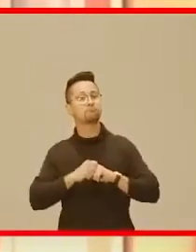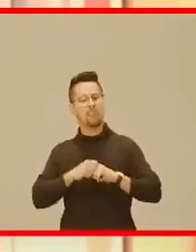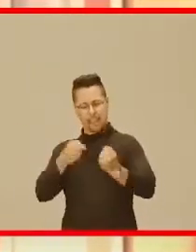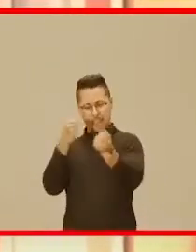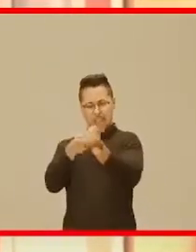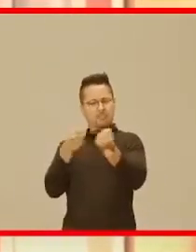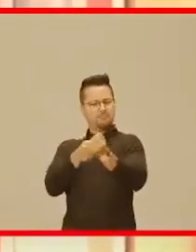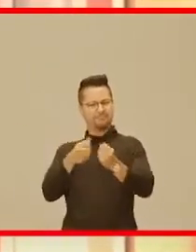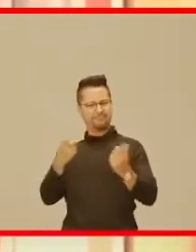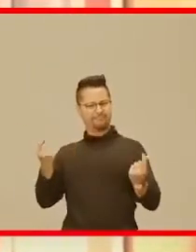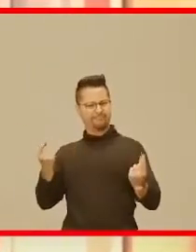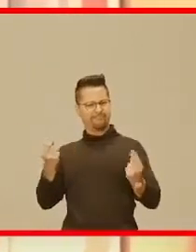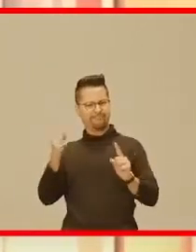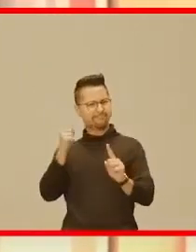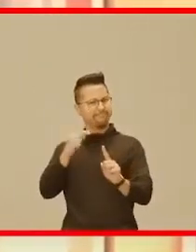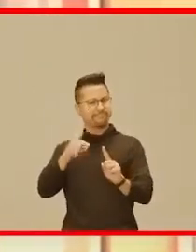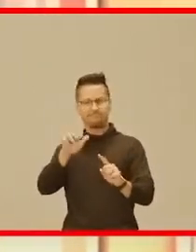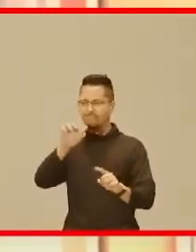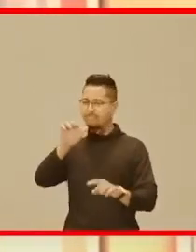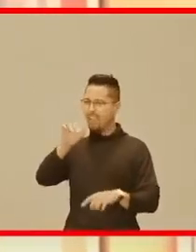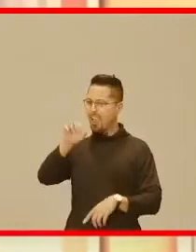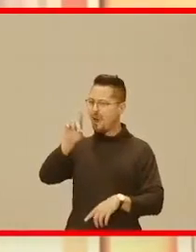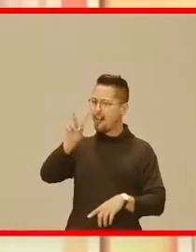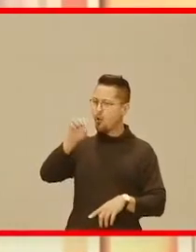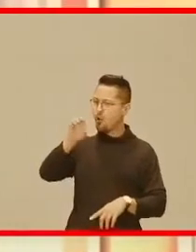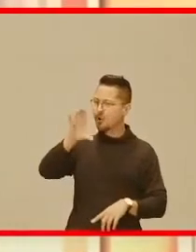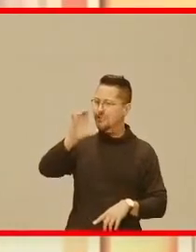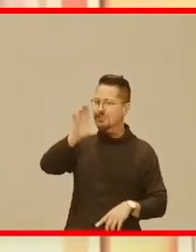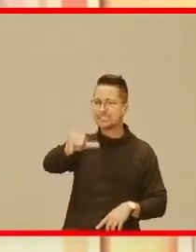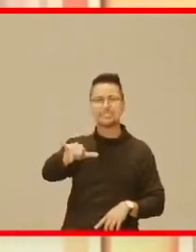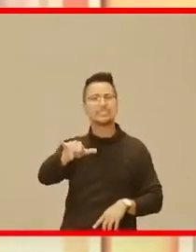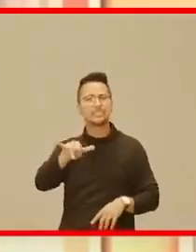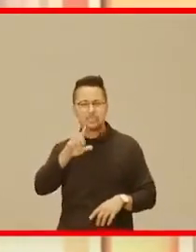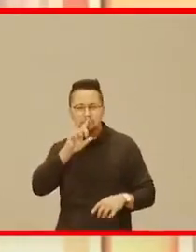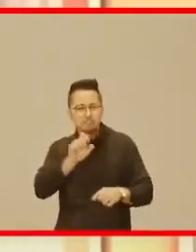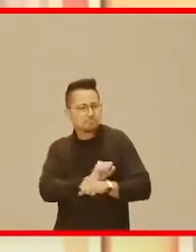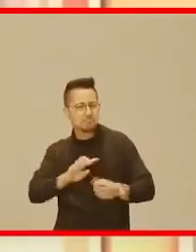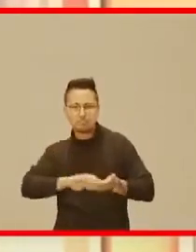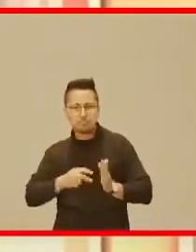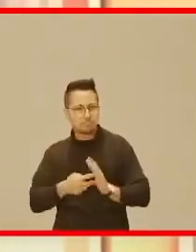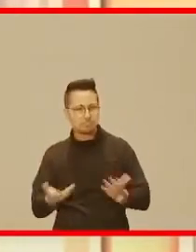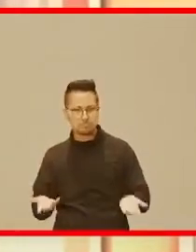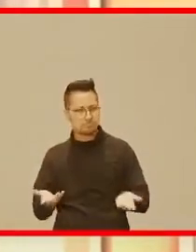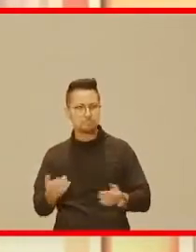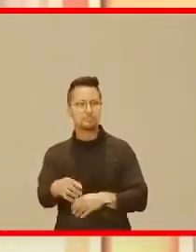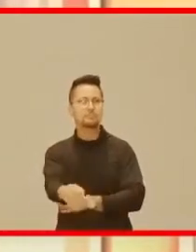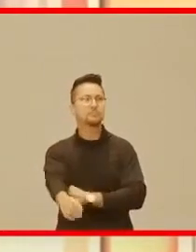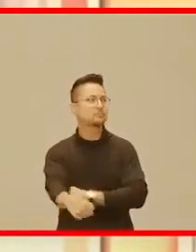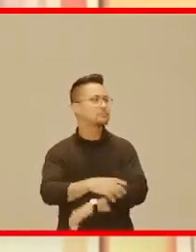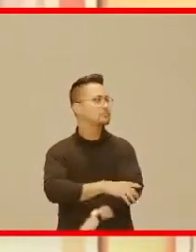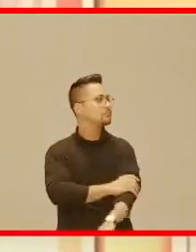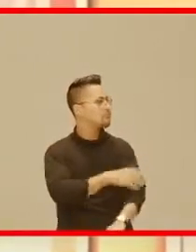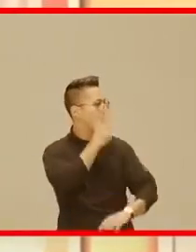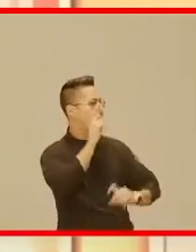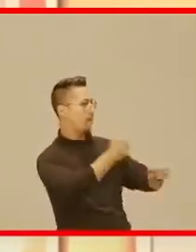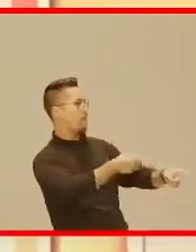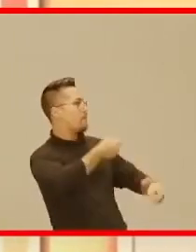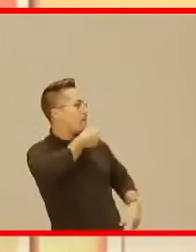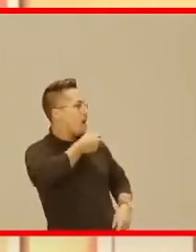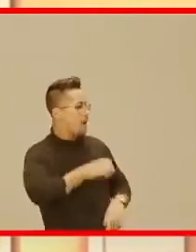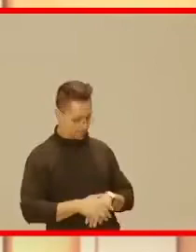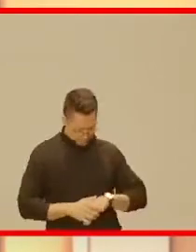So I'm talking a lot about being an effective advocate. What does that actually mean? We're gonna get you a mic.